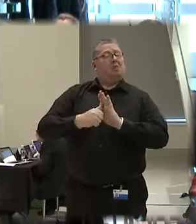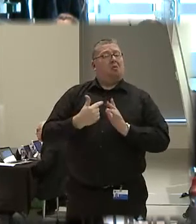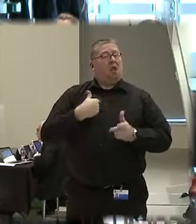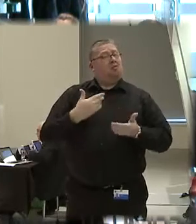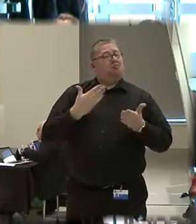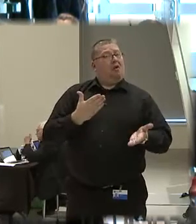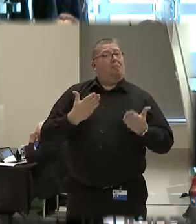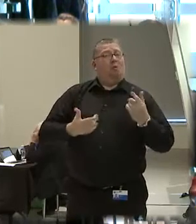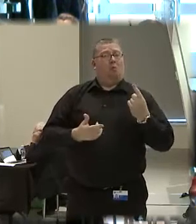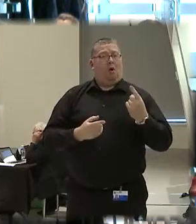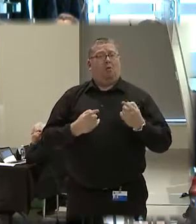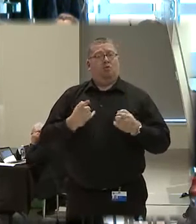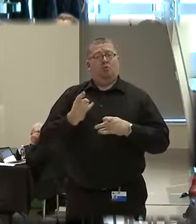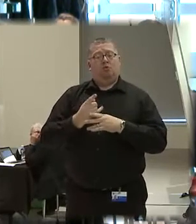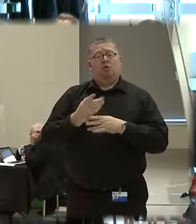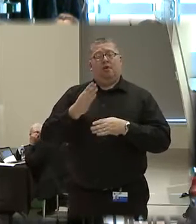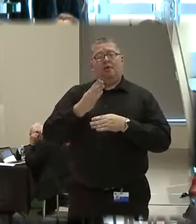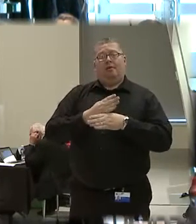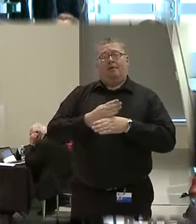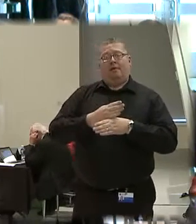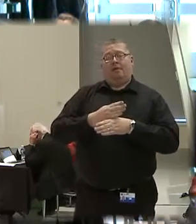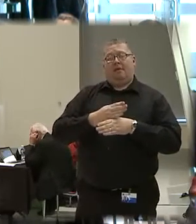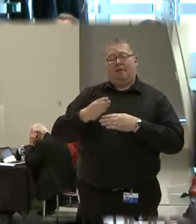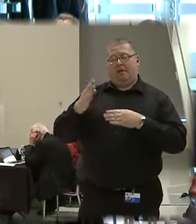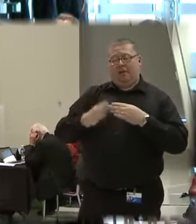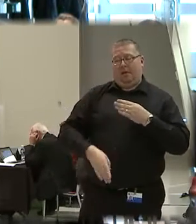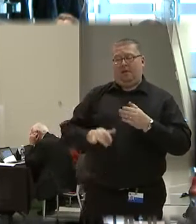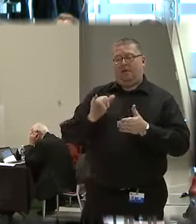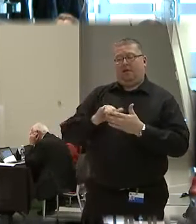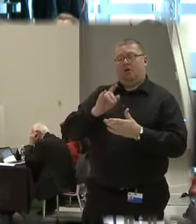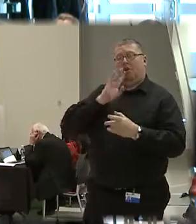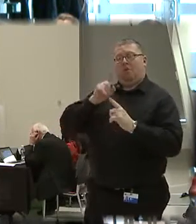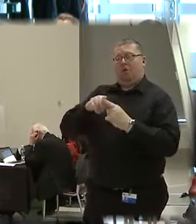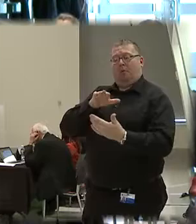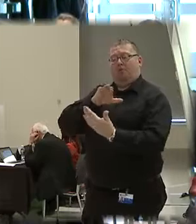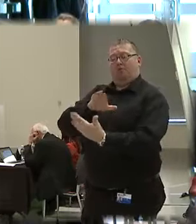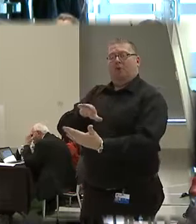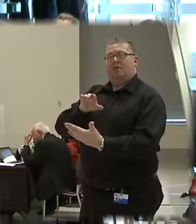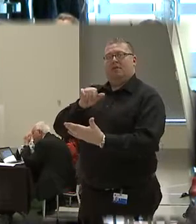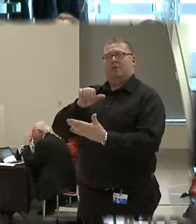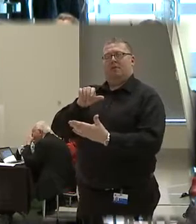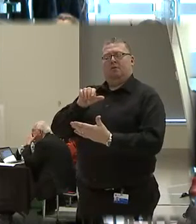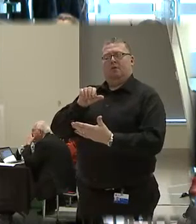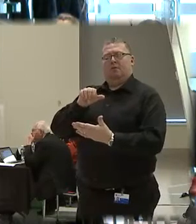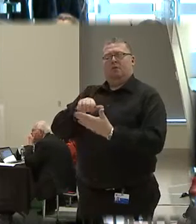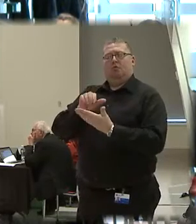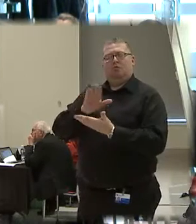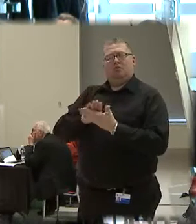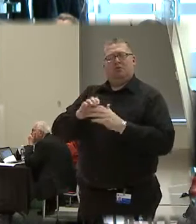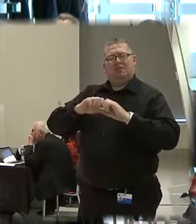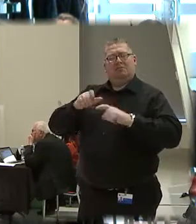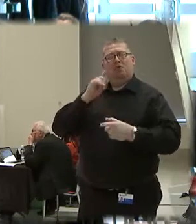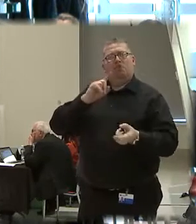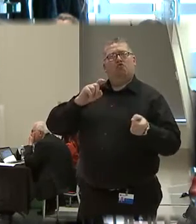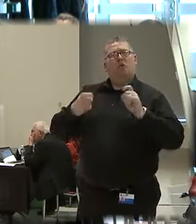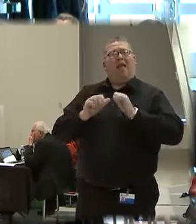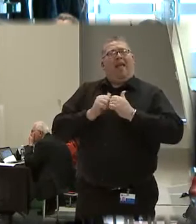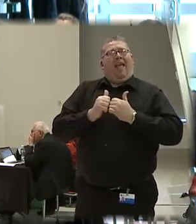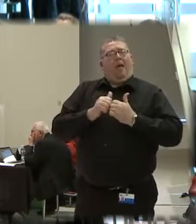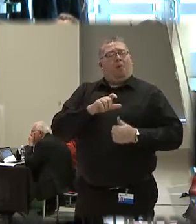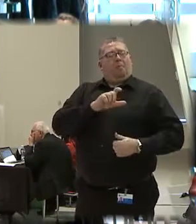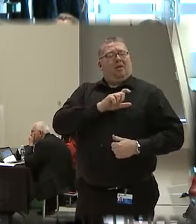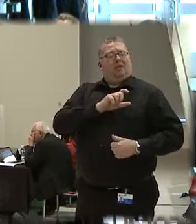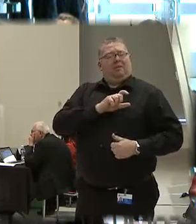one, ending the pipeline to prison school system. That includes reforming educational systems, but reforming the way